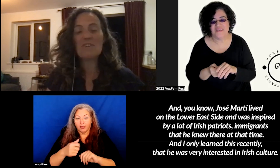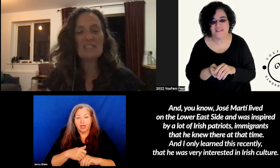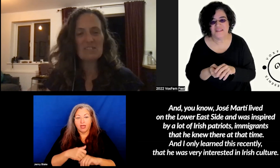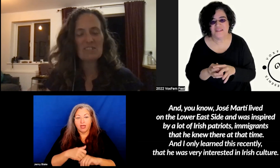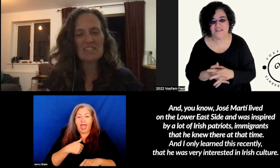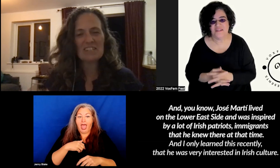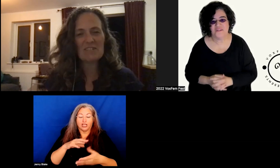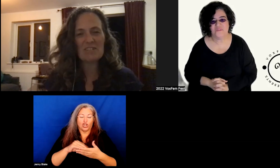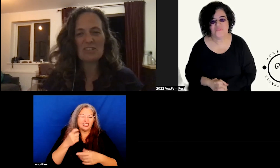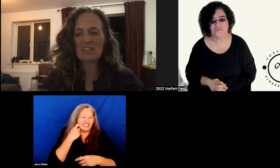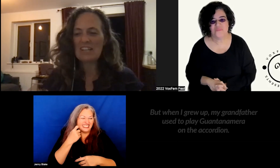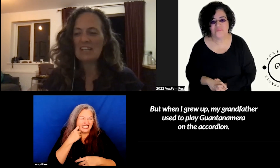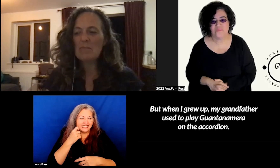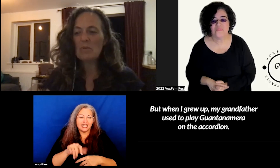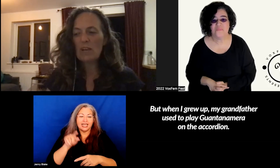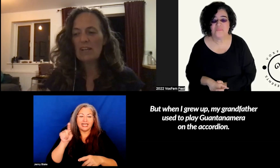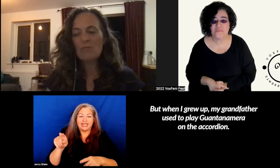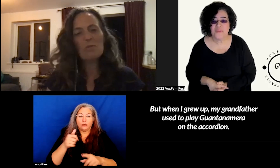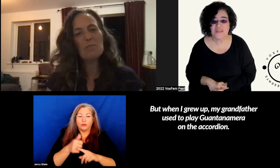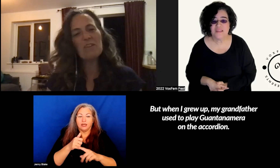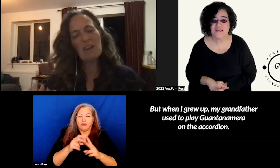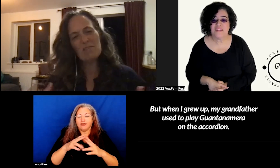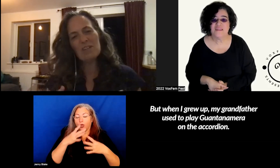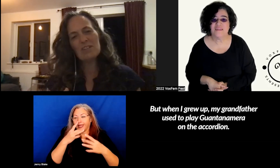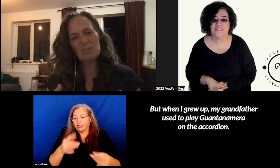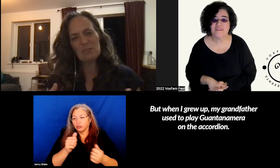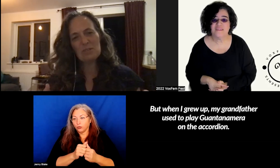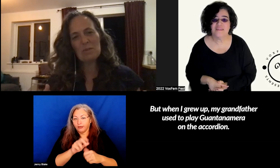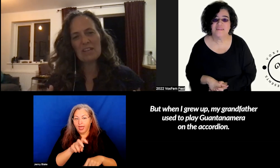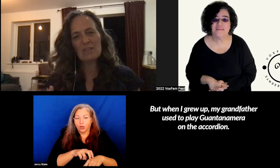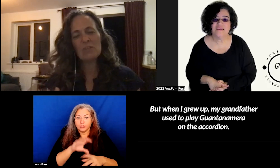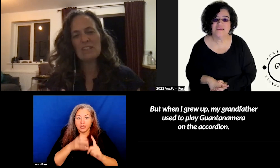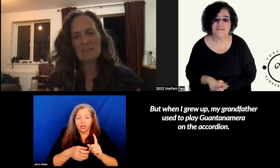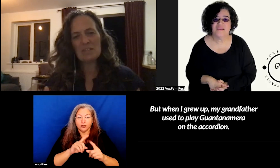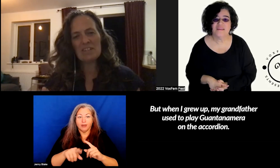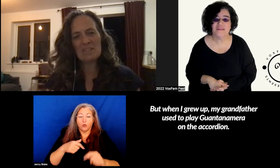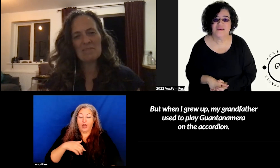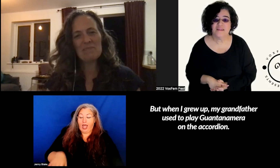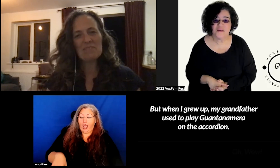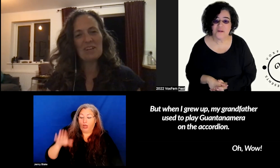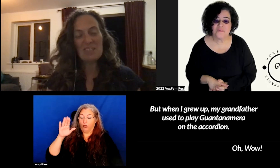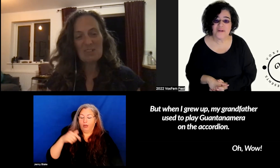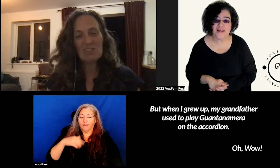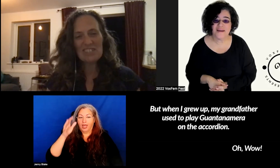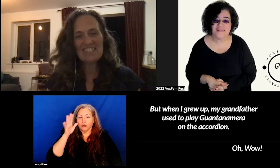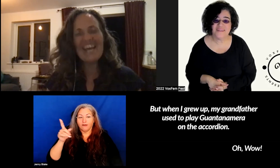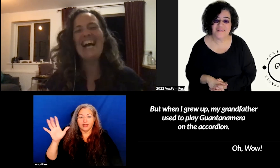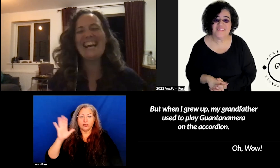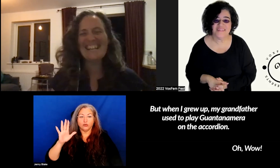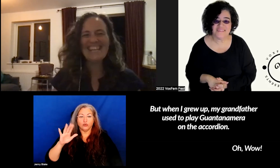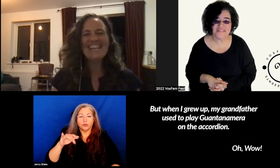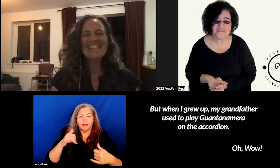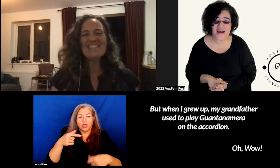was very interested in Irish culture. But when I grew up, my grandfather used to play Guantanamera on the accordion.